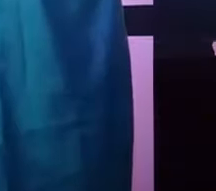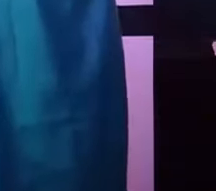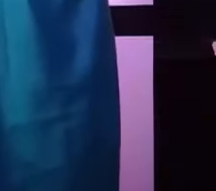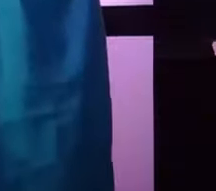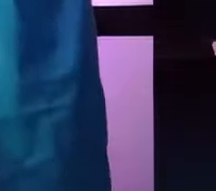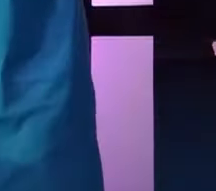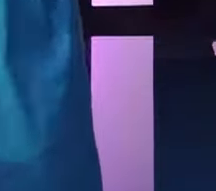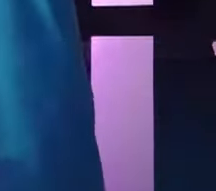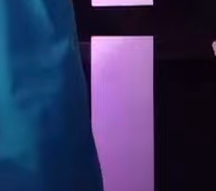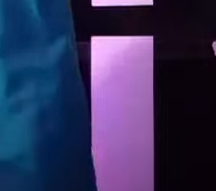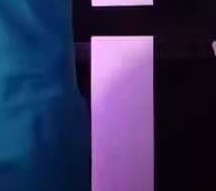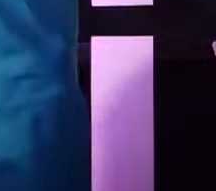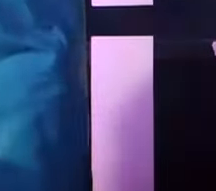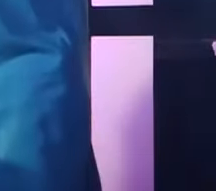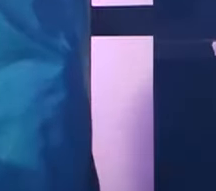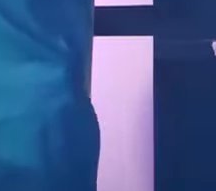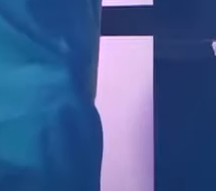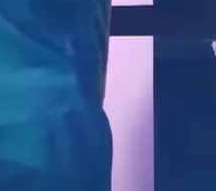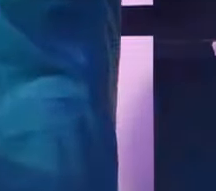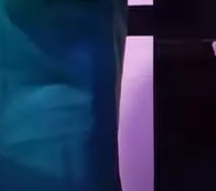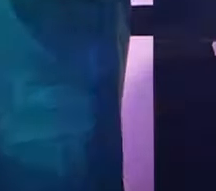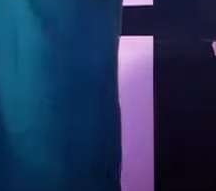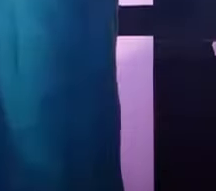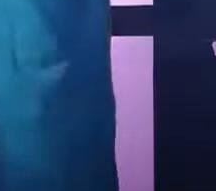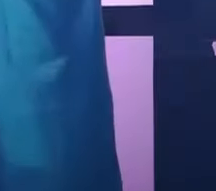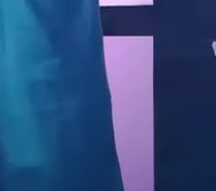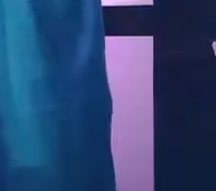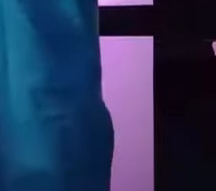Now, capital R had sold them.